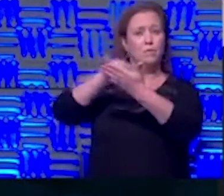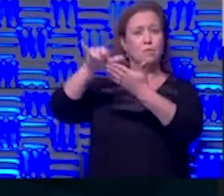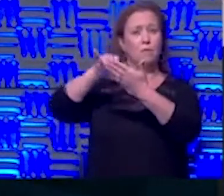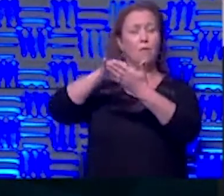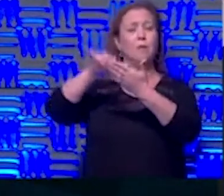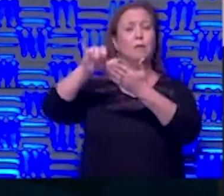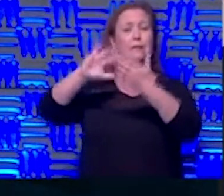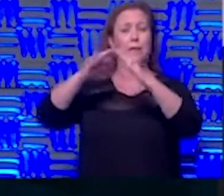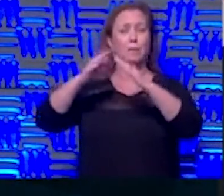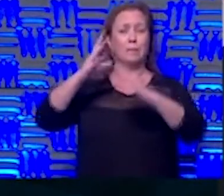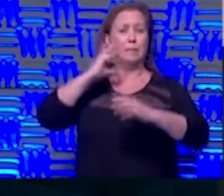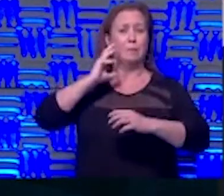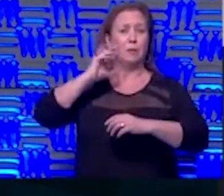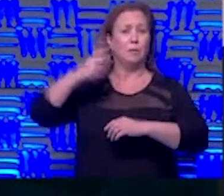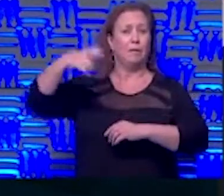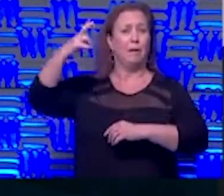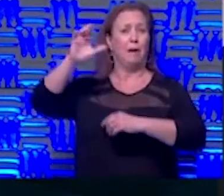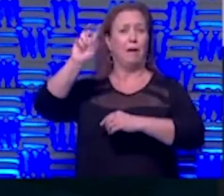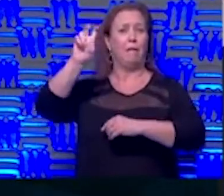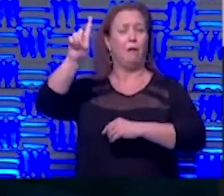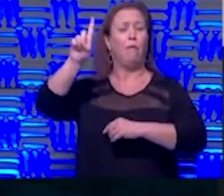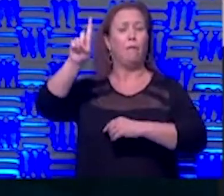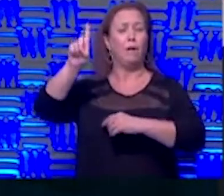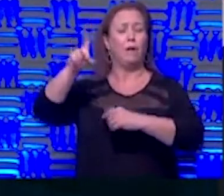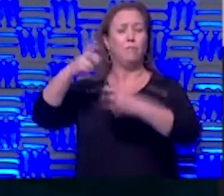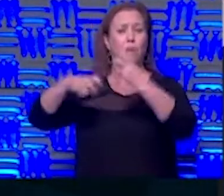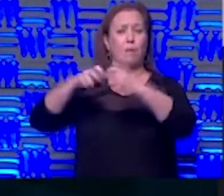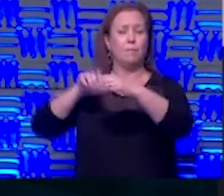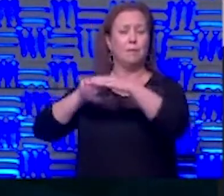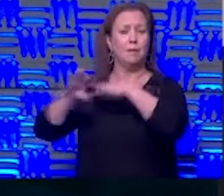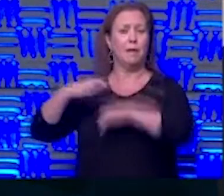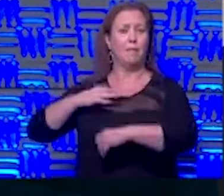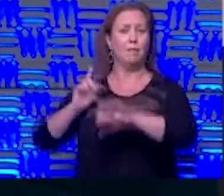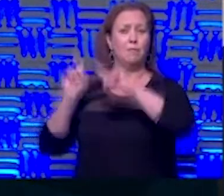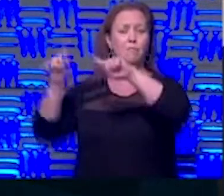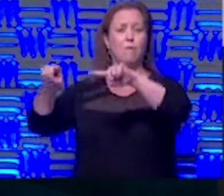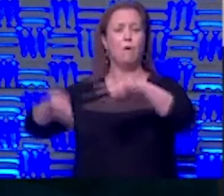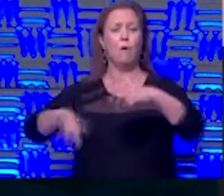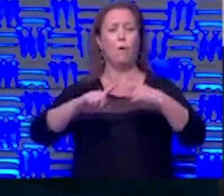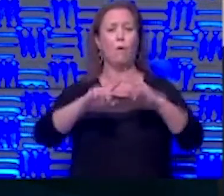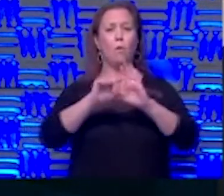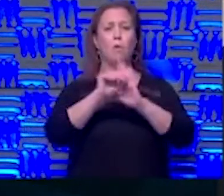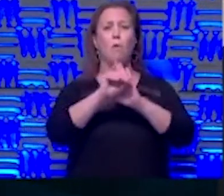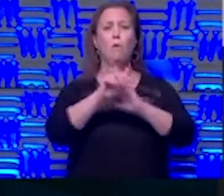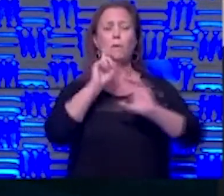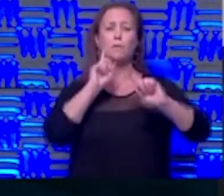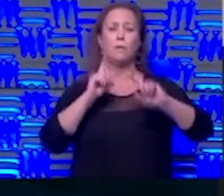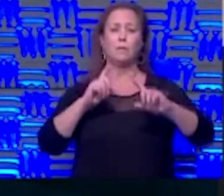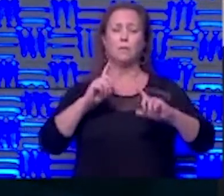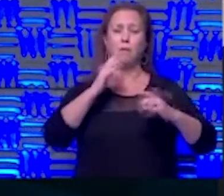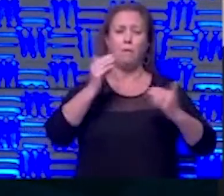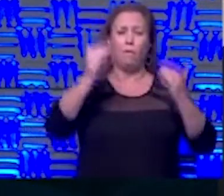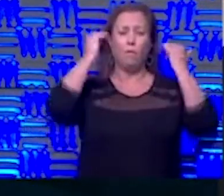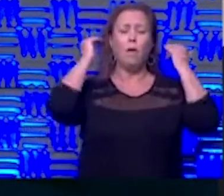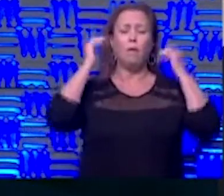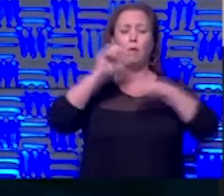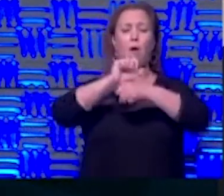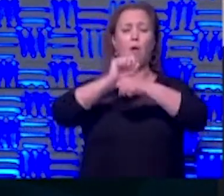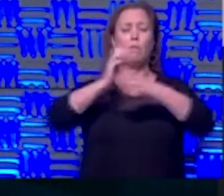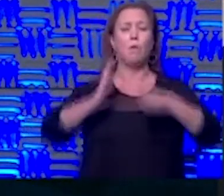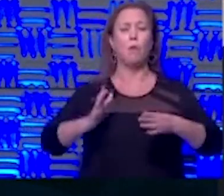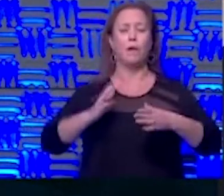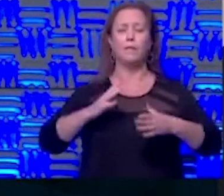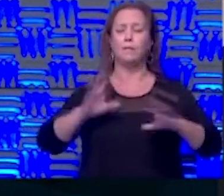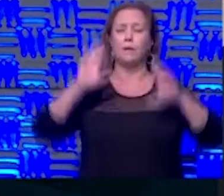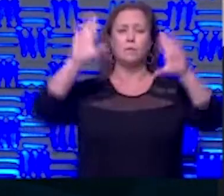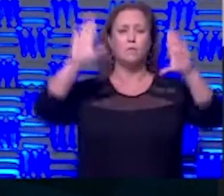problems, or New Orleans when it was really being overwhelmed. Our employees have continued to do great things, and